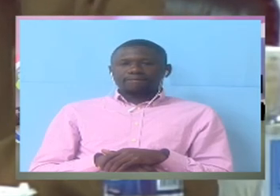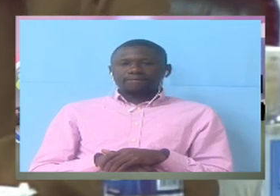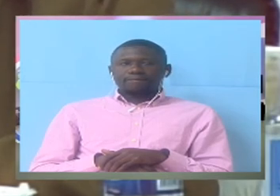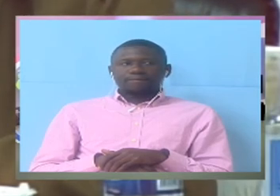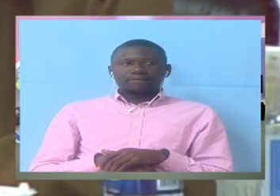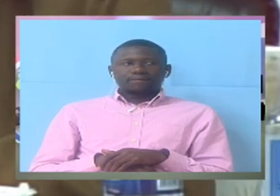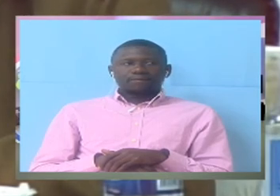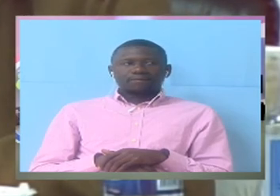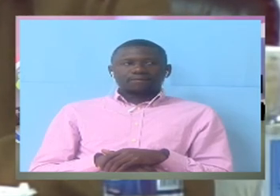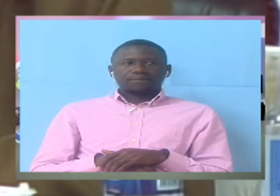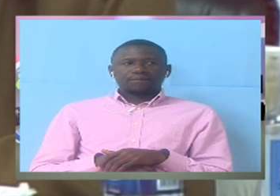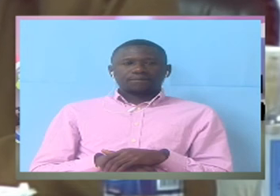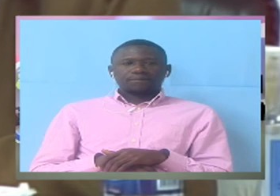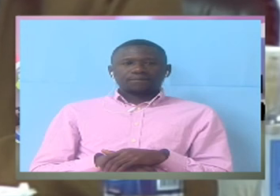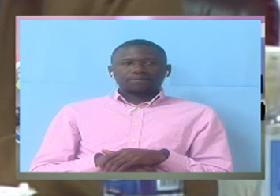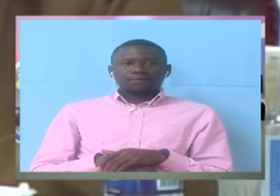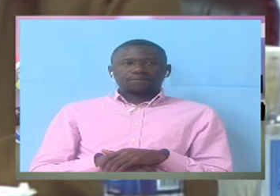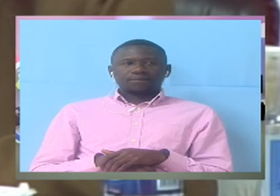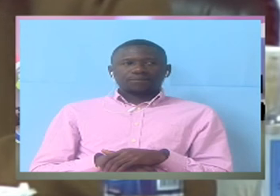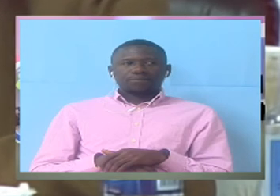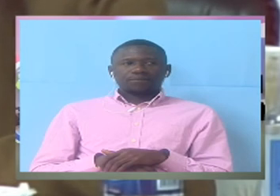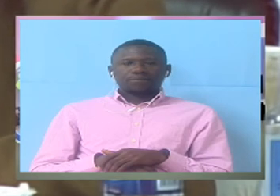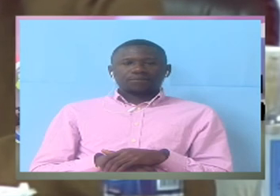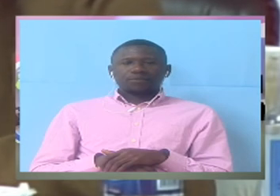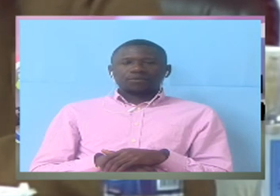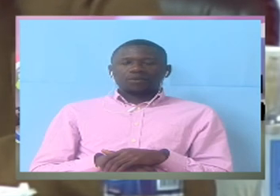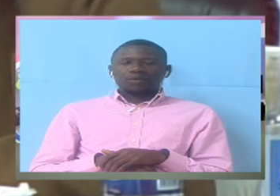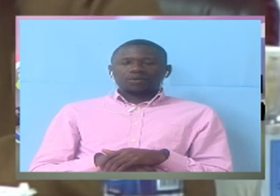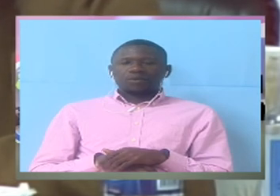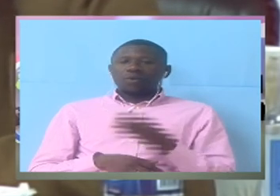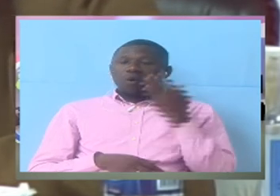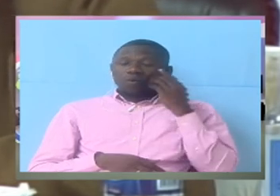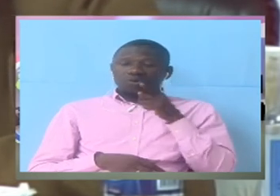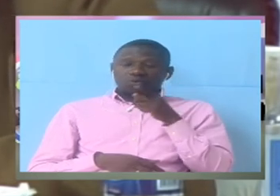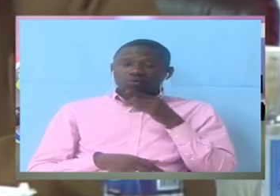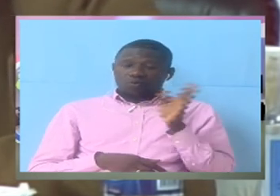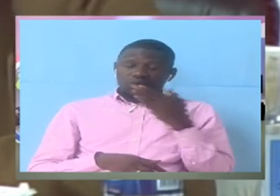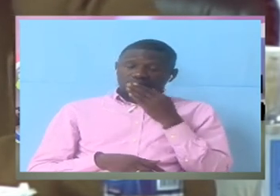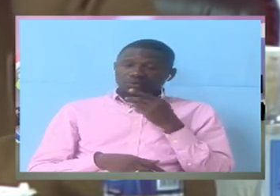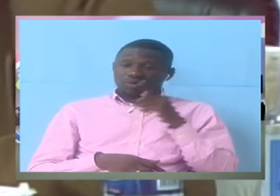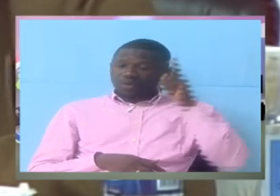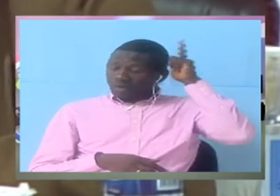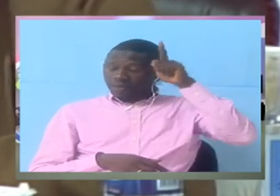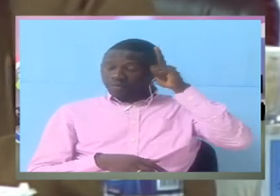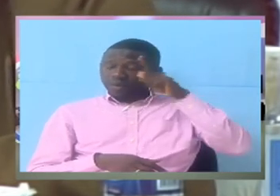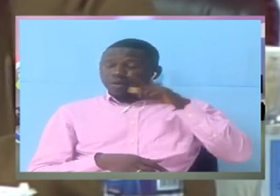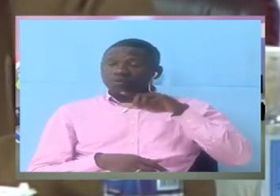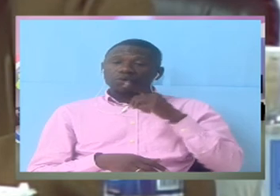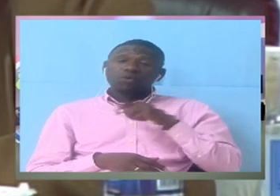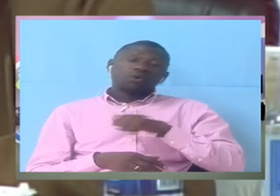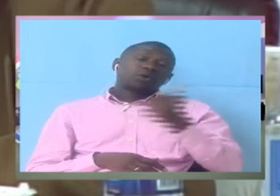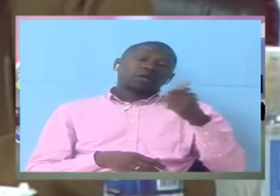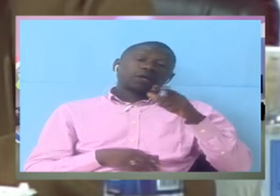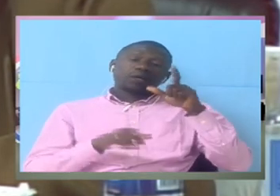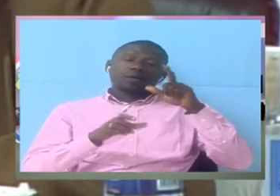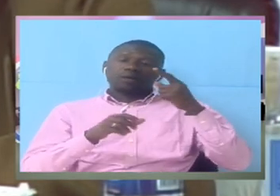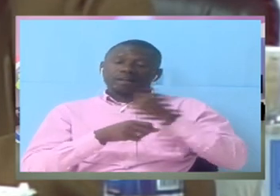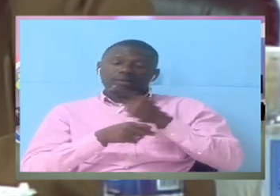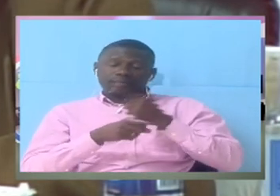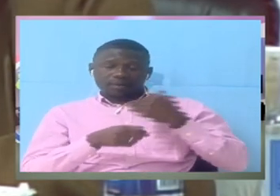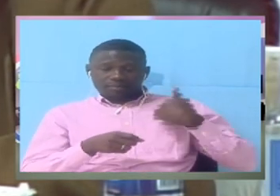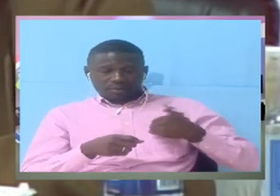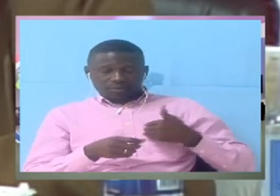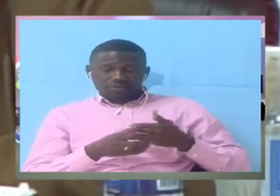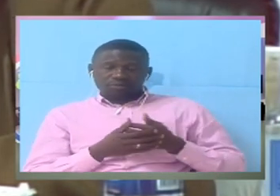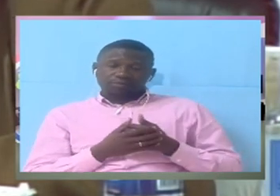Mike. My apologies. When you went to Liberia with other Gambians, Brother Liberia in Gambia dingo